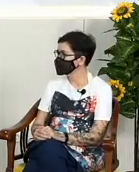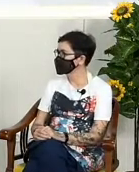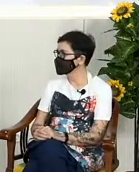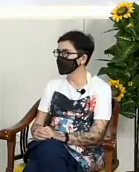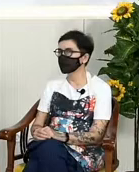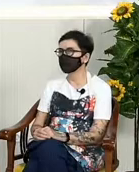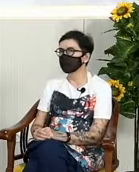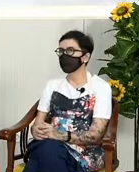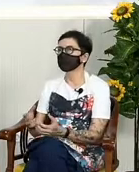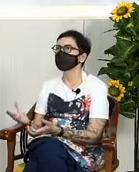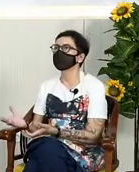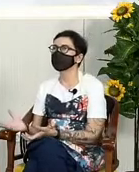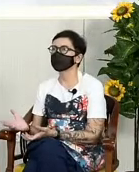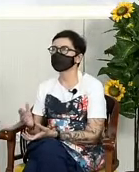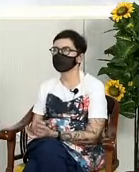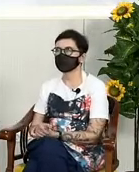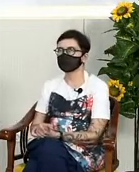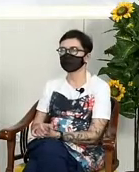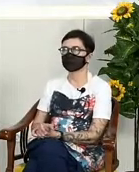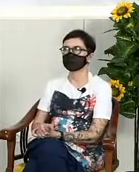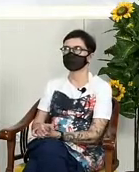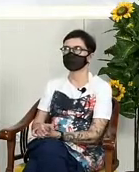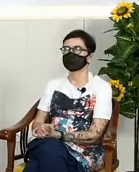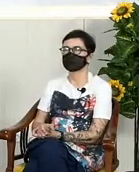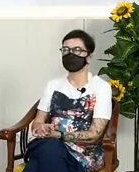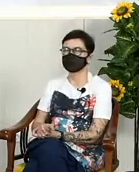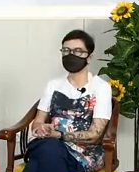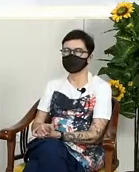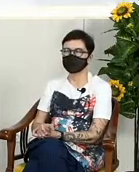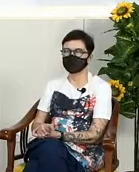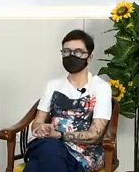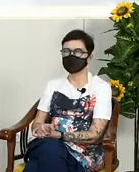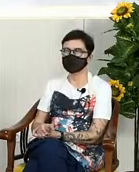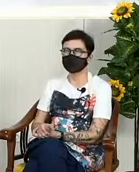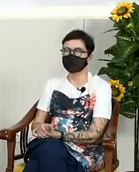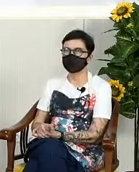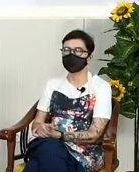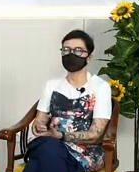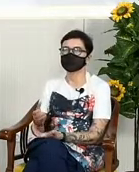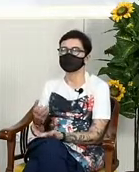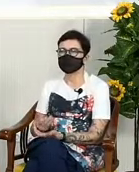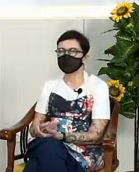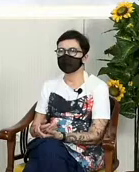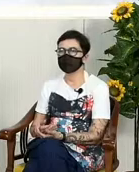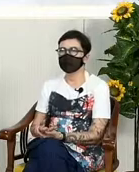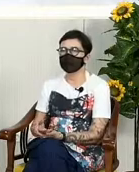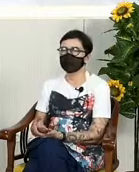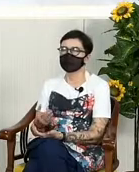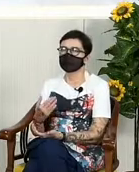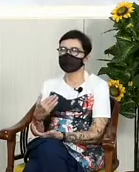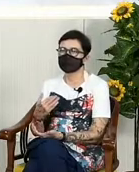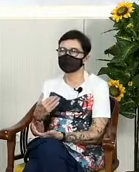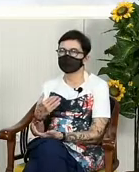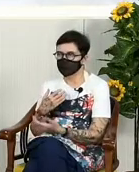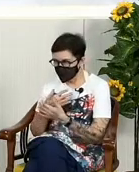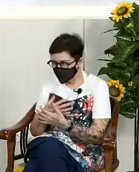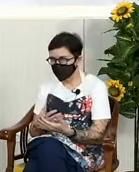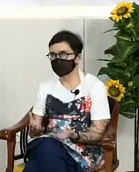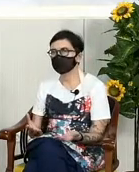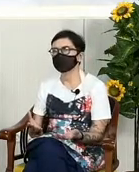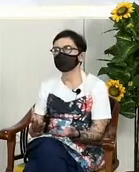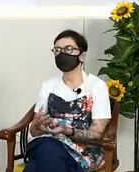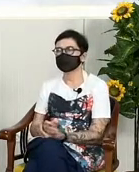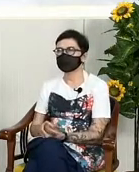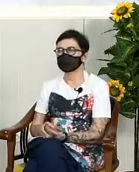today. Yeah, can I add also, Bunani? Because in Ayurveda,